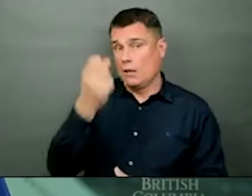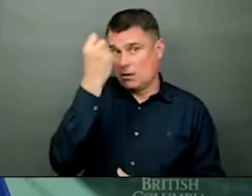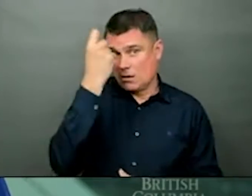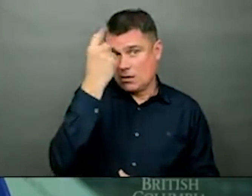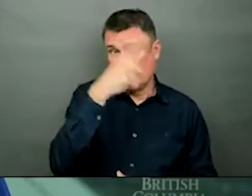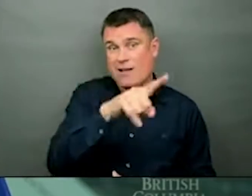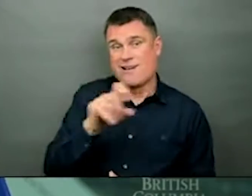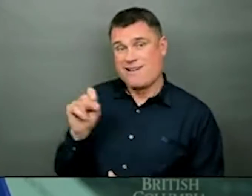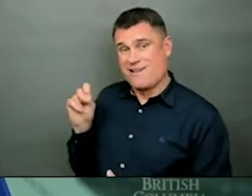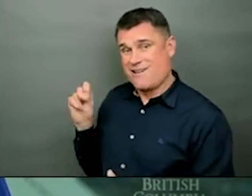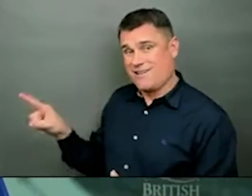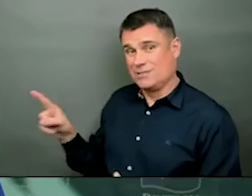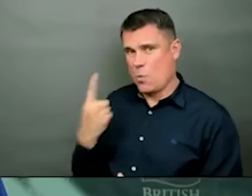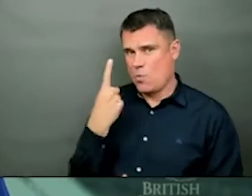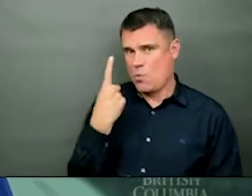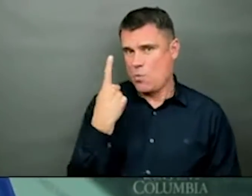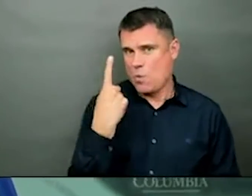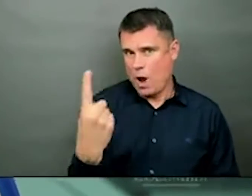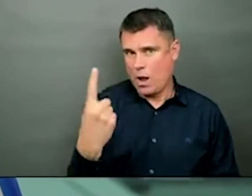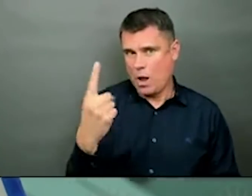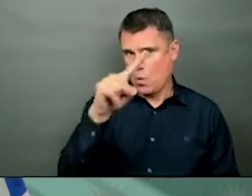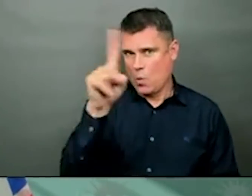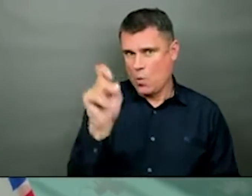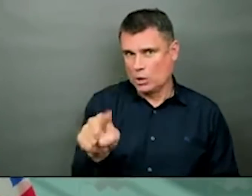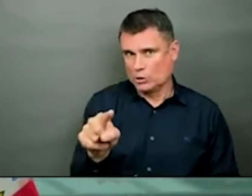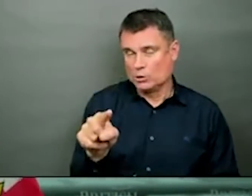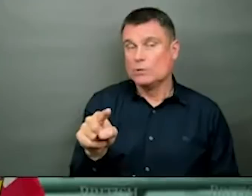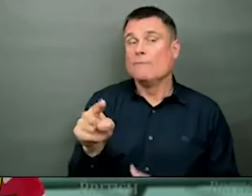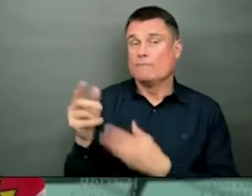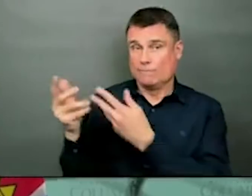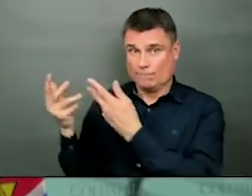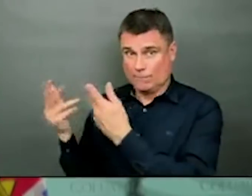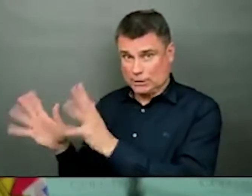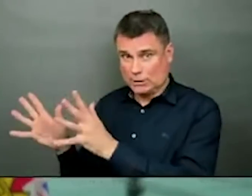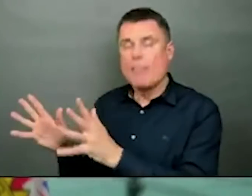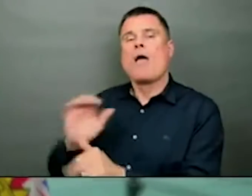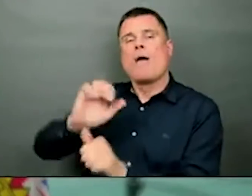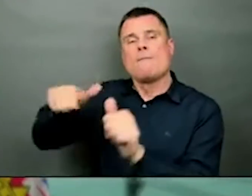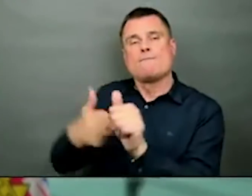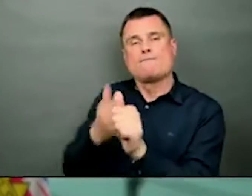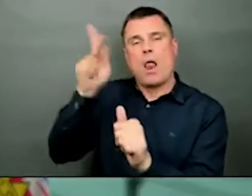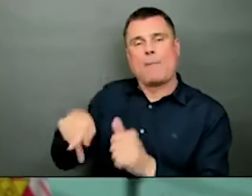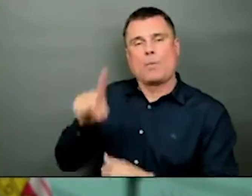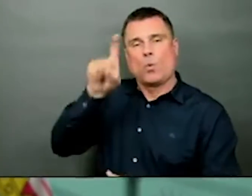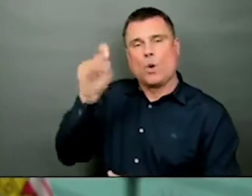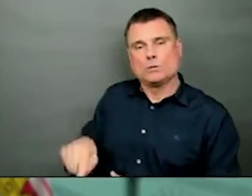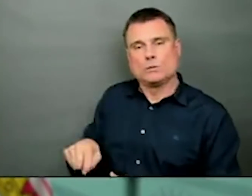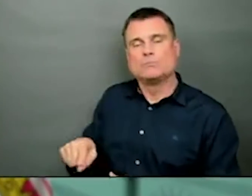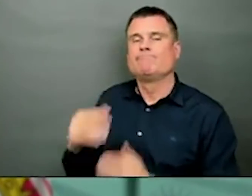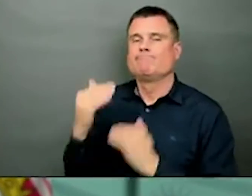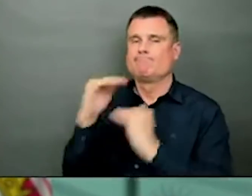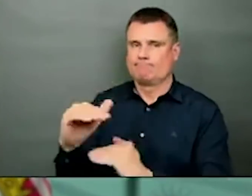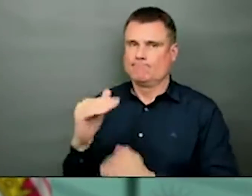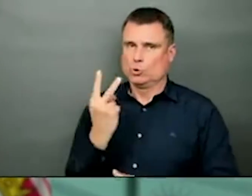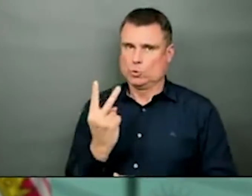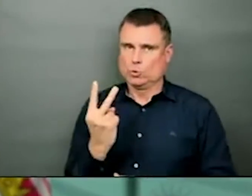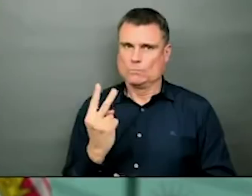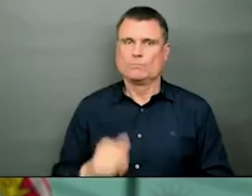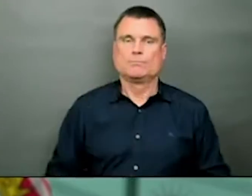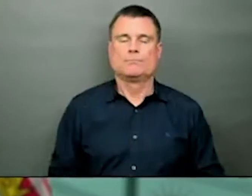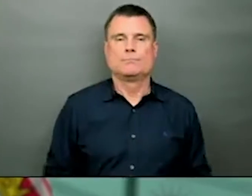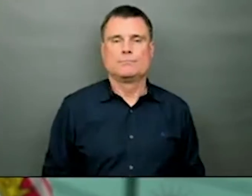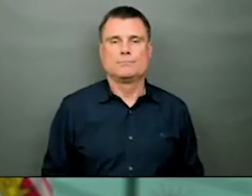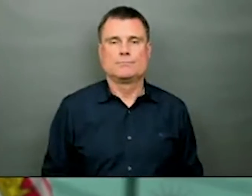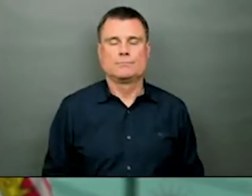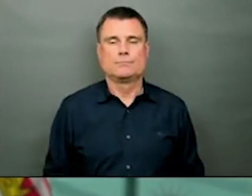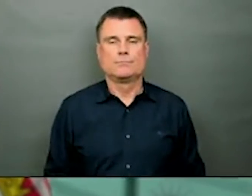Thank you, Minister Dix. As a reminder to everybody on the phone line, please press *1 to enter the queue. You'll be limited to 1 question and 1 follow-up only. I would also